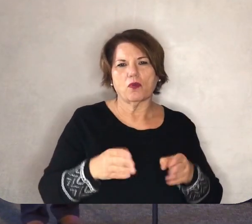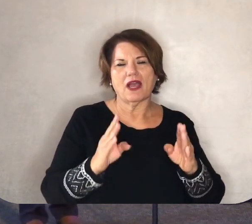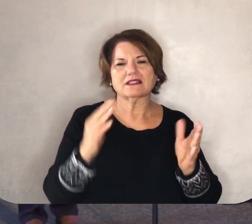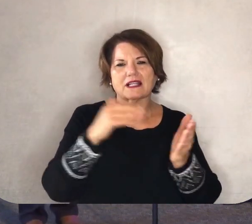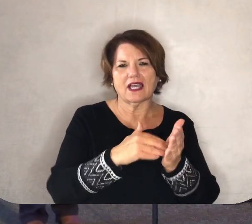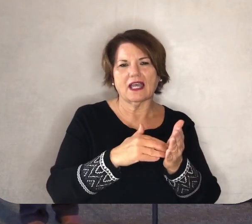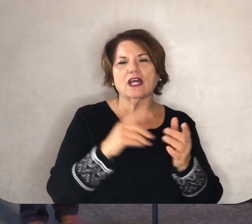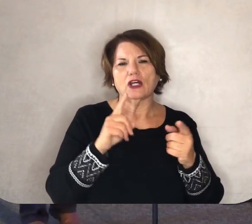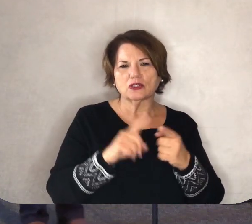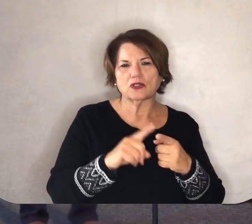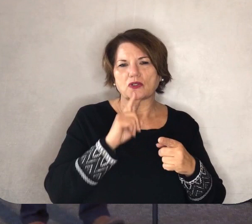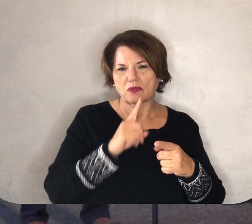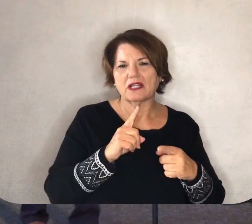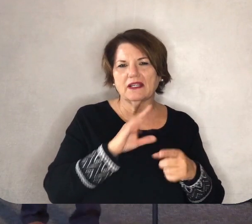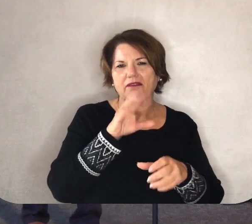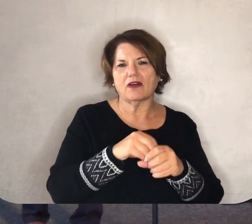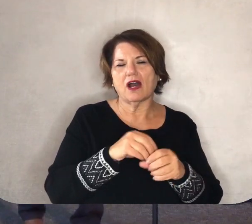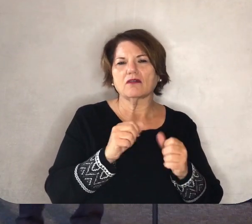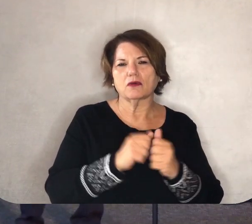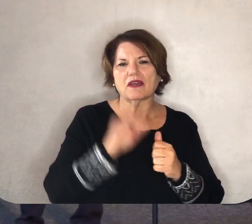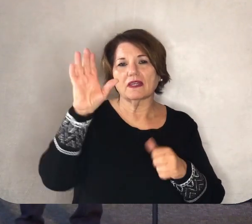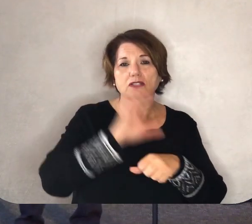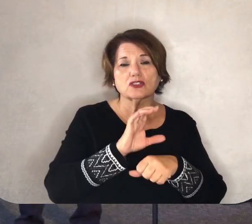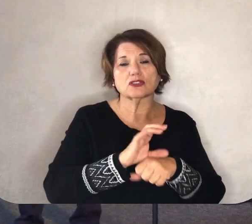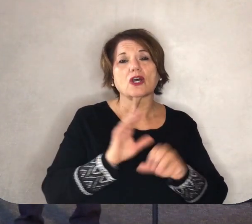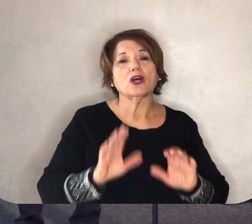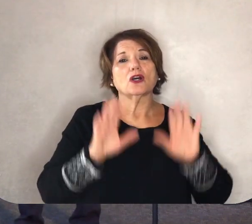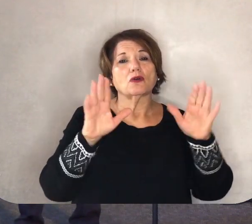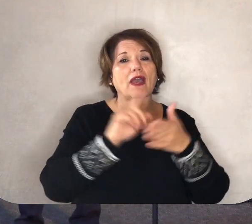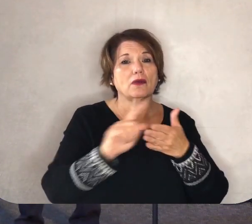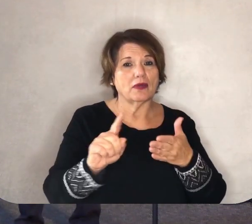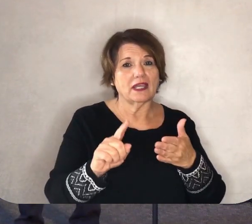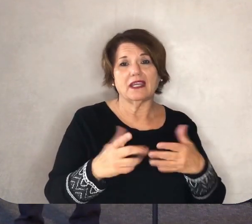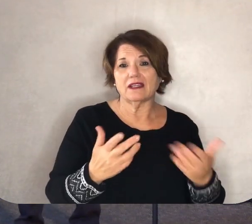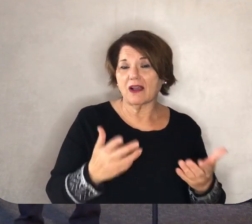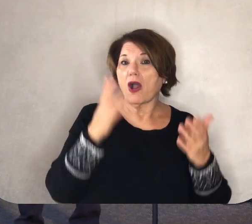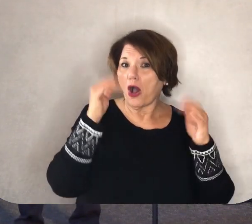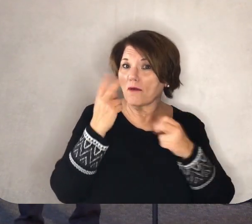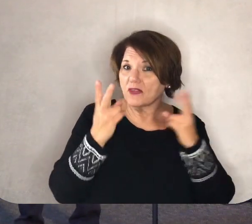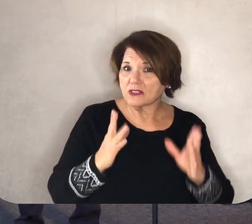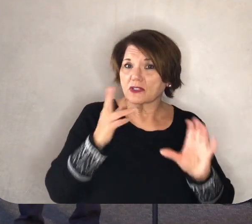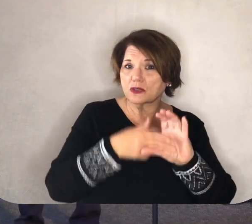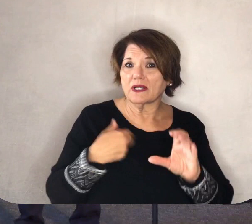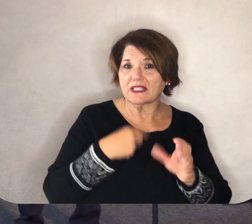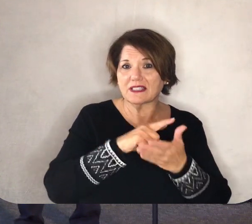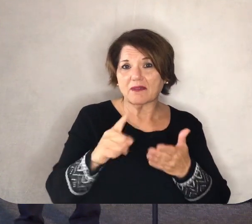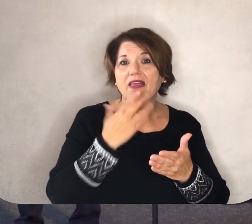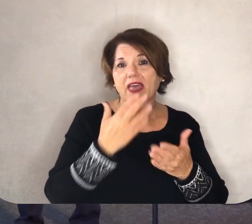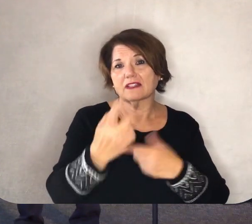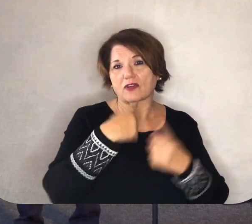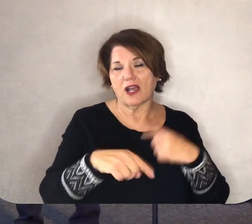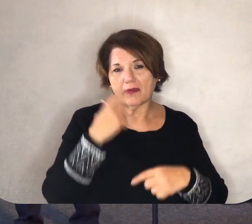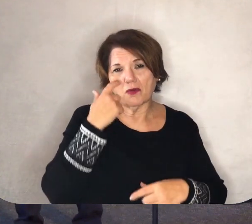to dive into the life of the church. And so have a great week, MPC visitors. Hopefully you'll join us back next week. Thanks for coming.